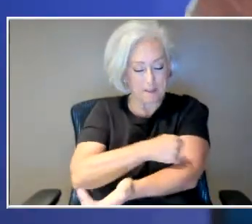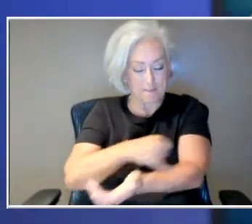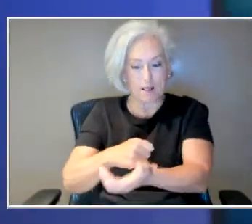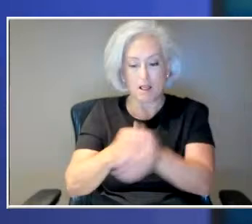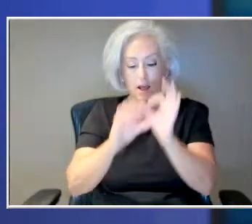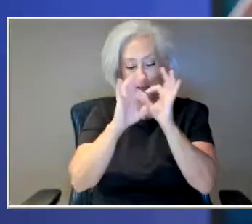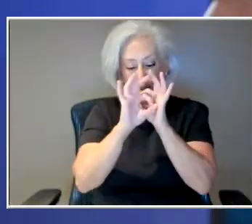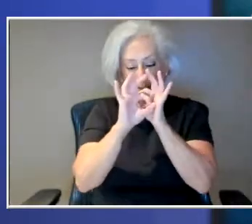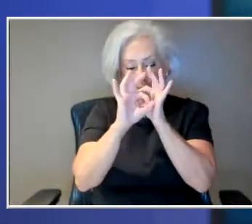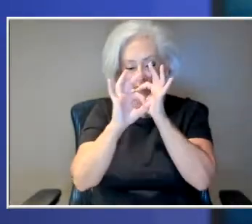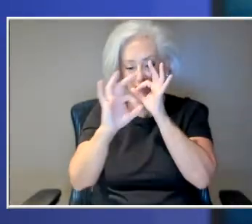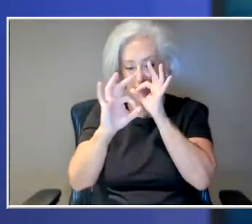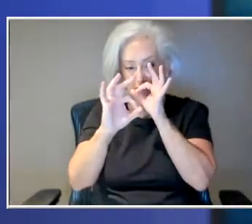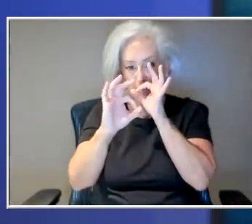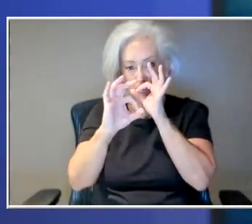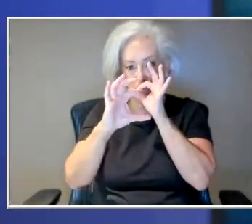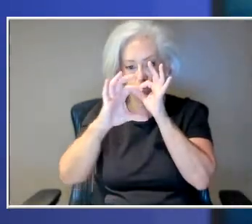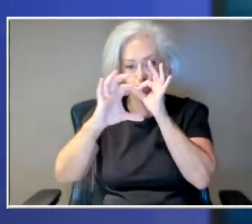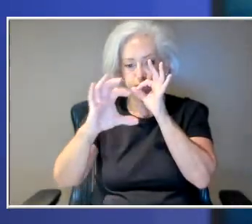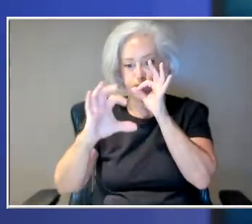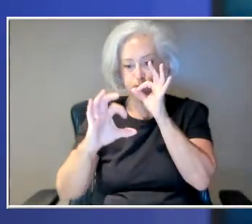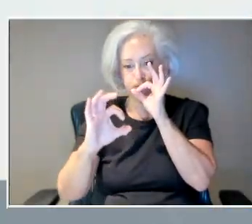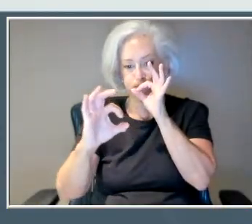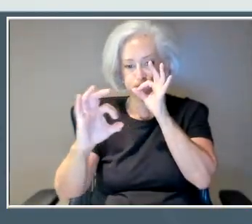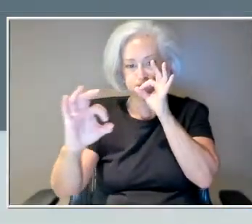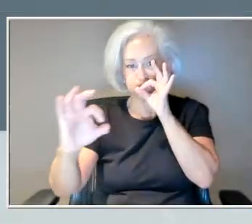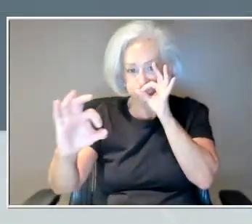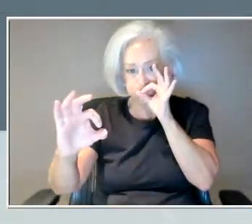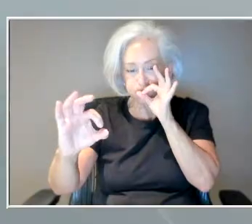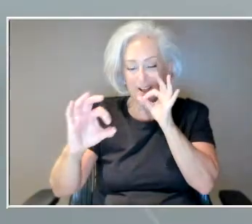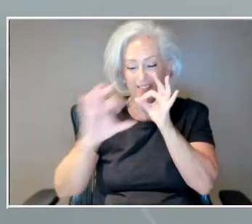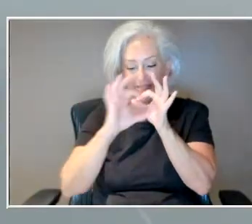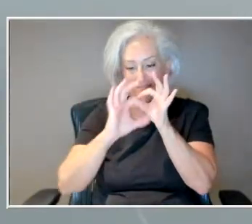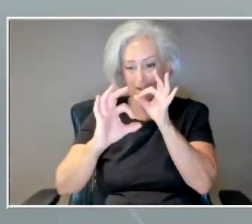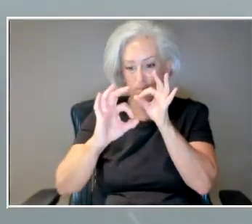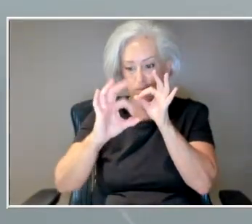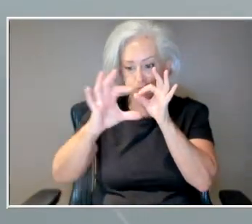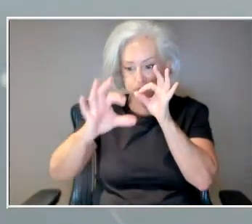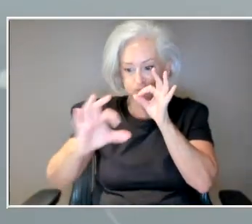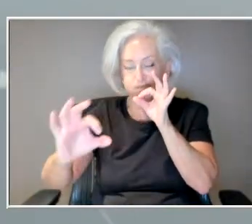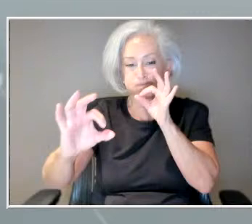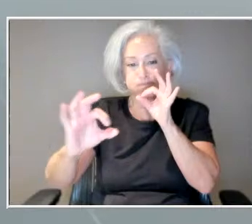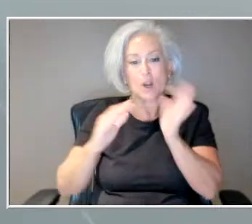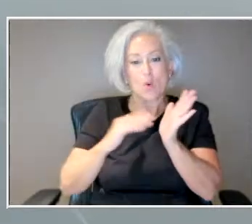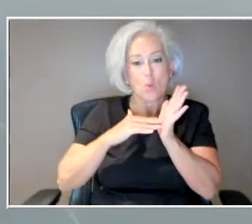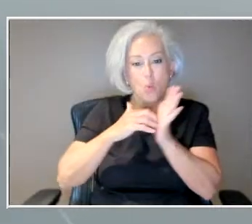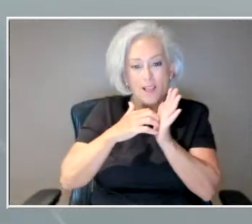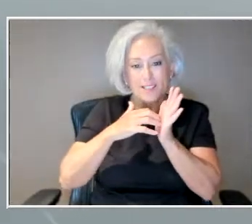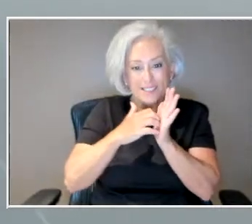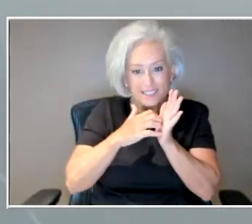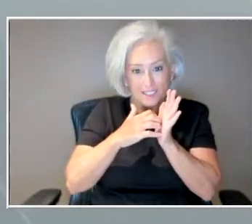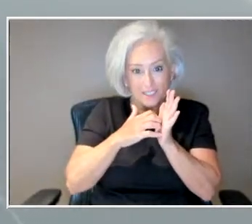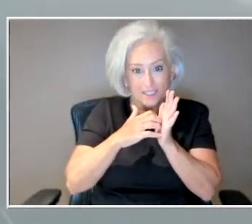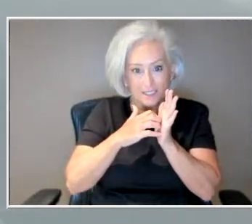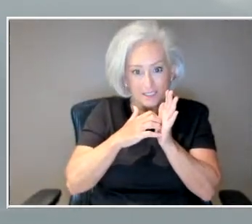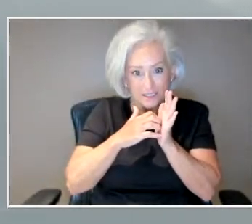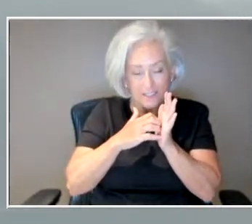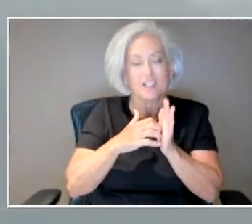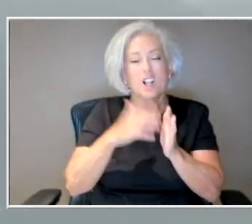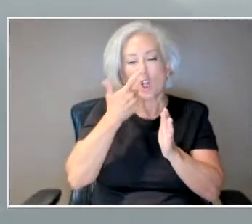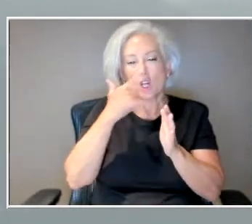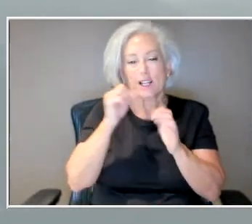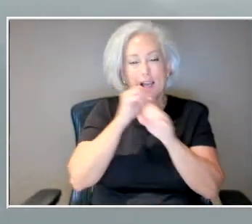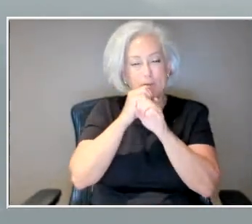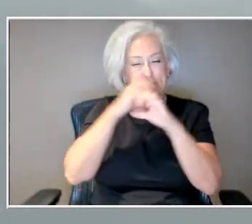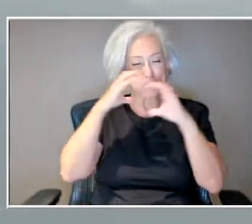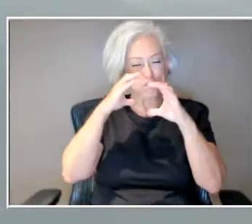and your blood vessel is supposed to be a tube like this, over time you'll get a little swelling, outpouching, and a full-on balloon, like in the picture here. So